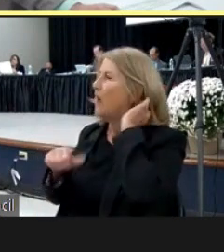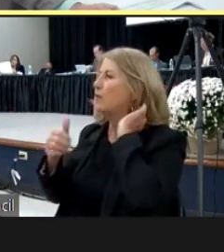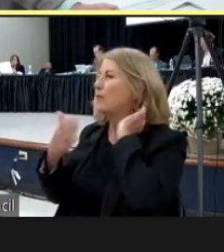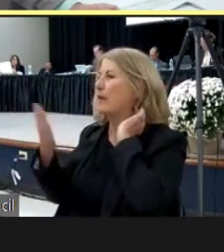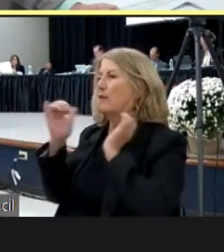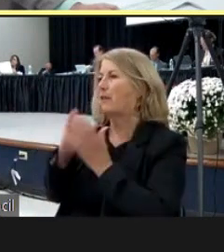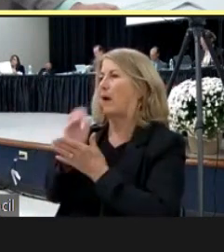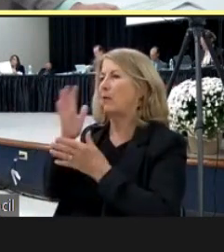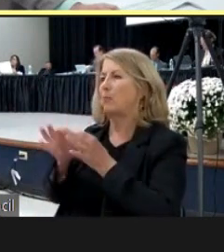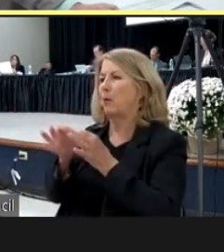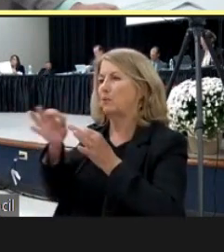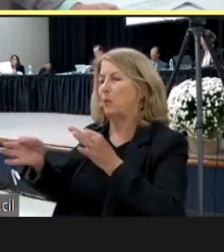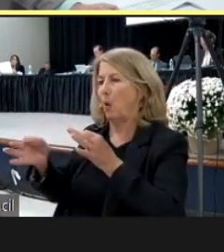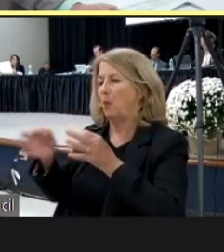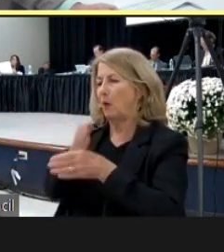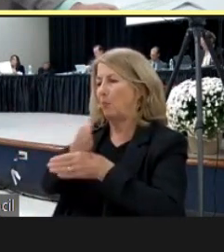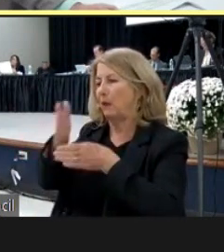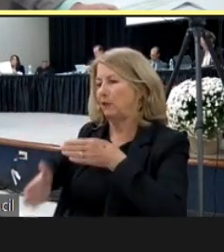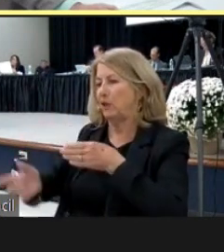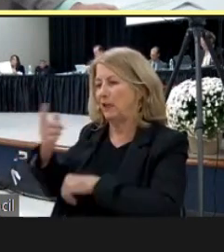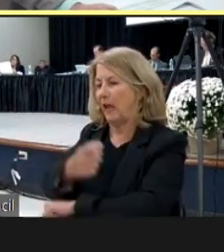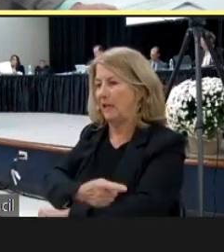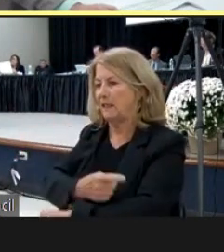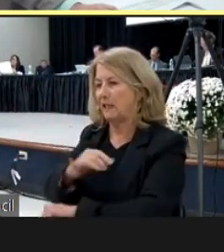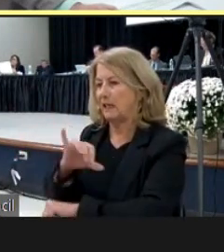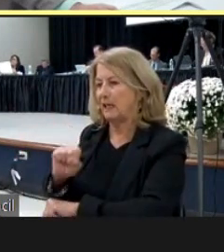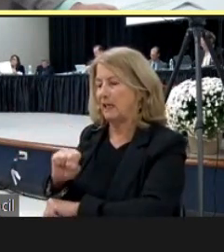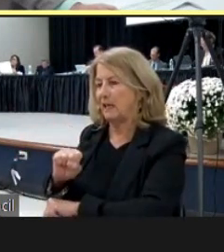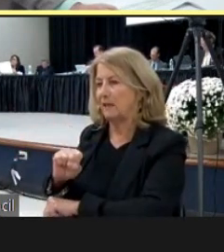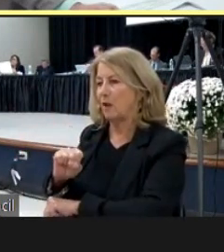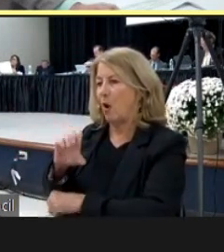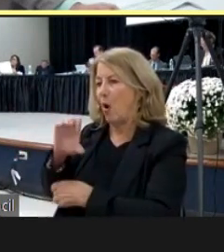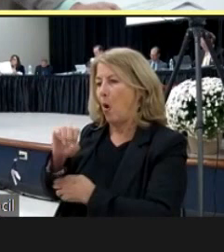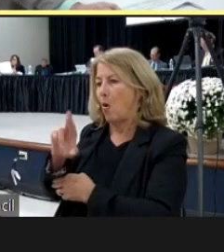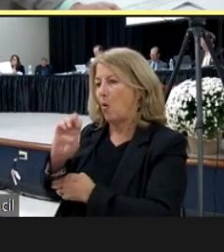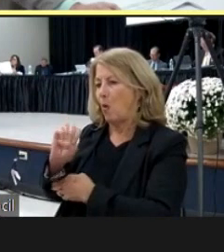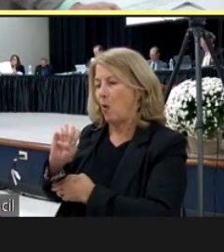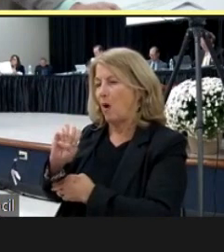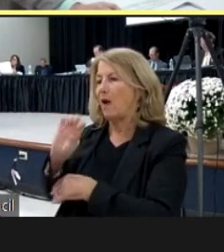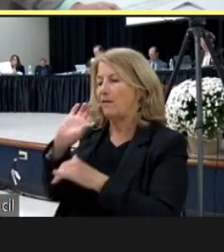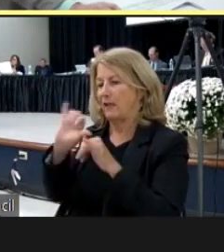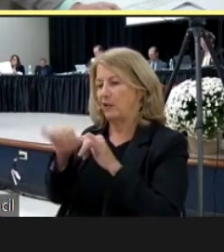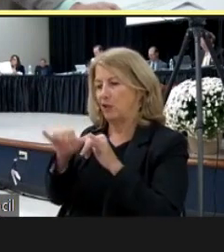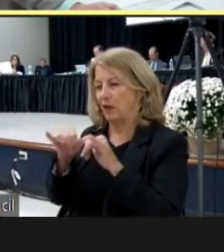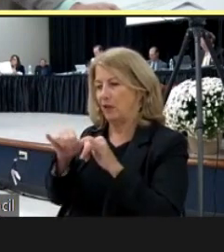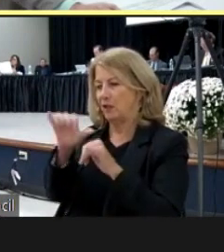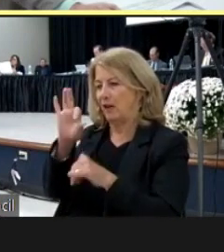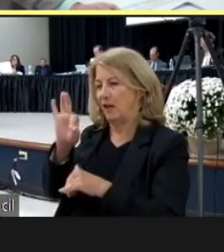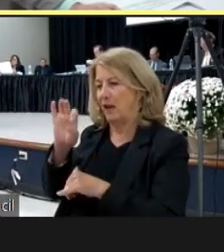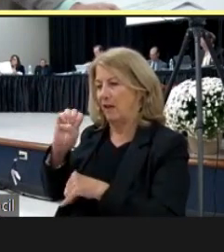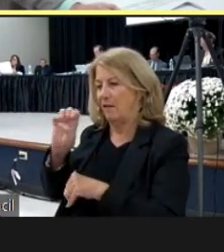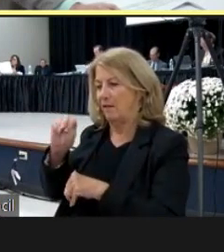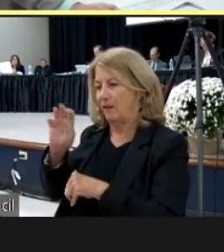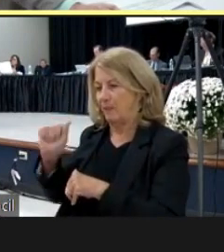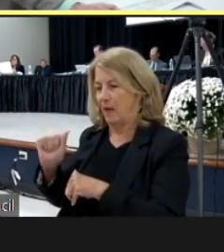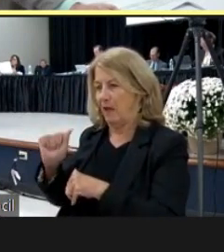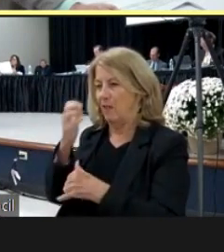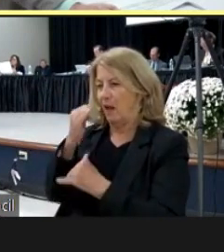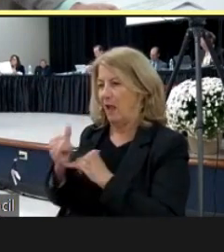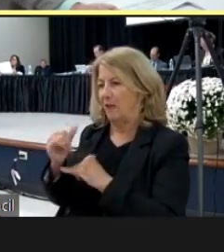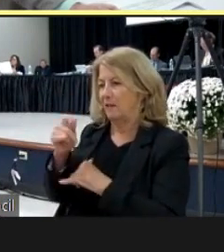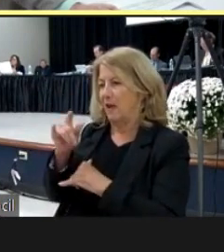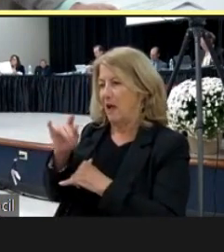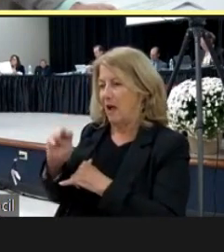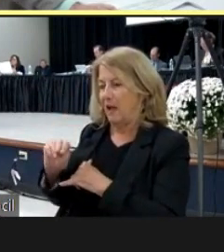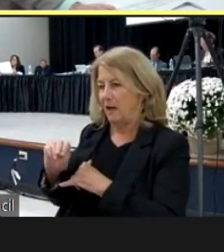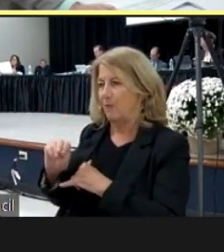completion dates out is the Corps of Engineers and FEMA. You see here, the last item we have is the Riverwalk, which is